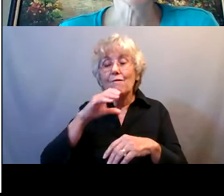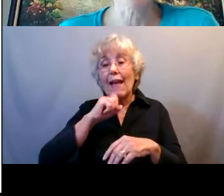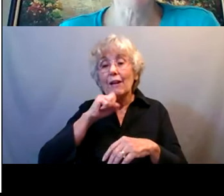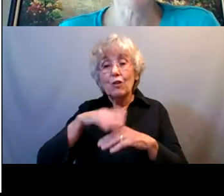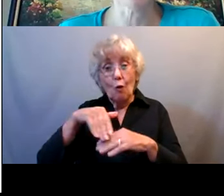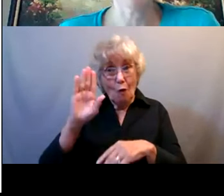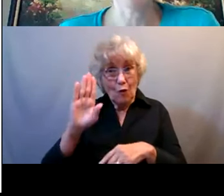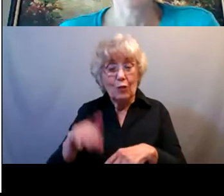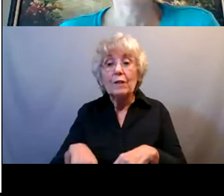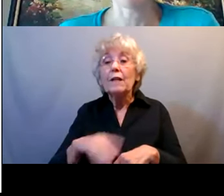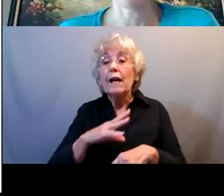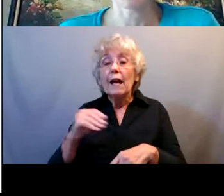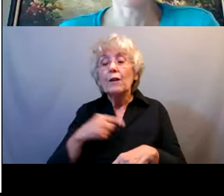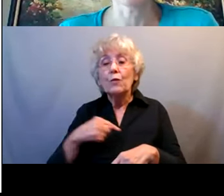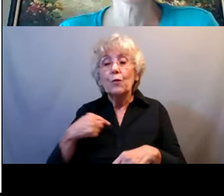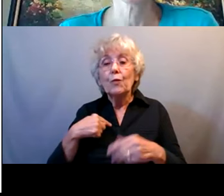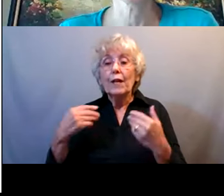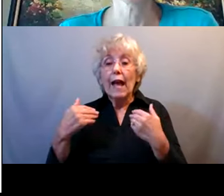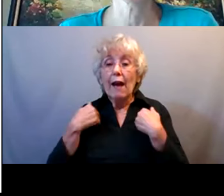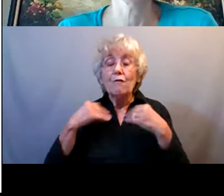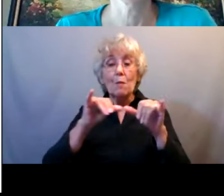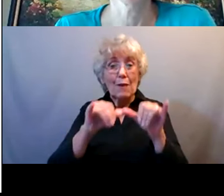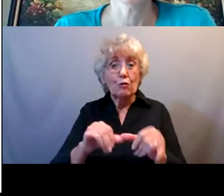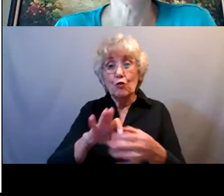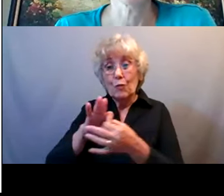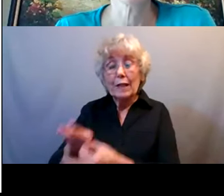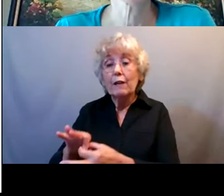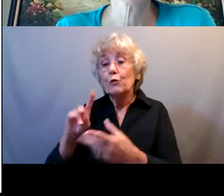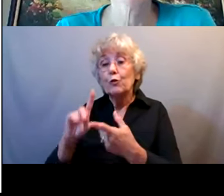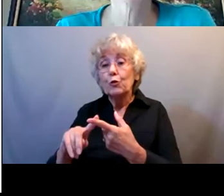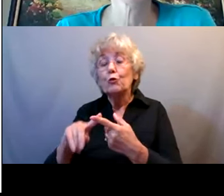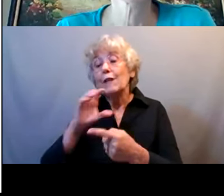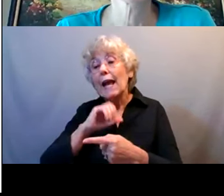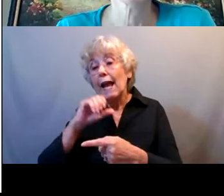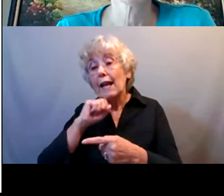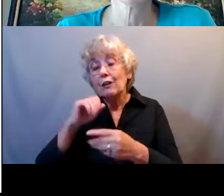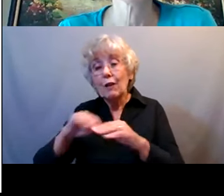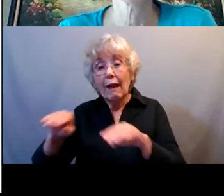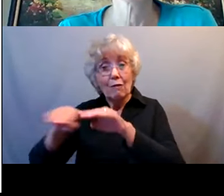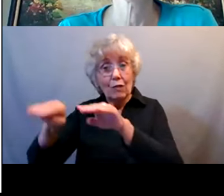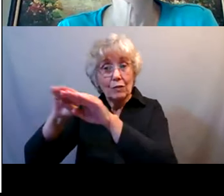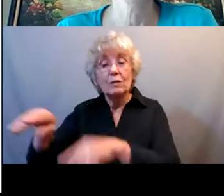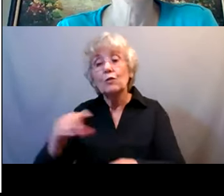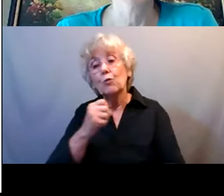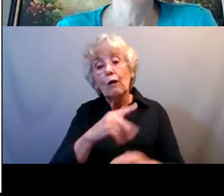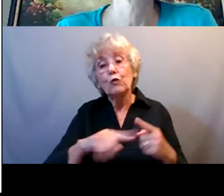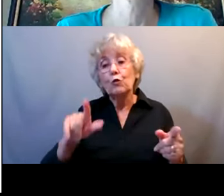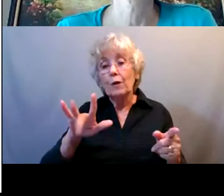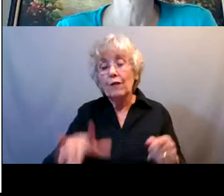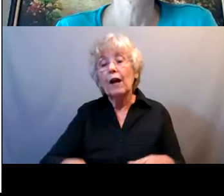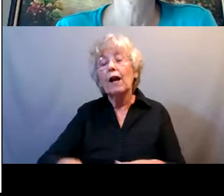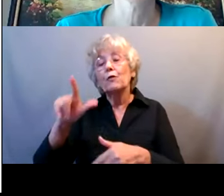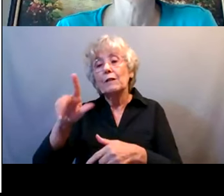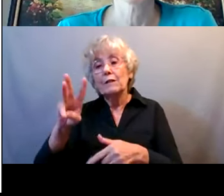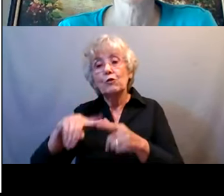we have measures related to the age strata, 12 to 25, 26 to 49, 50